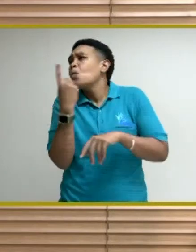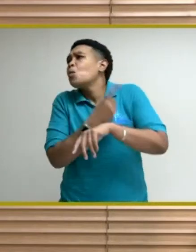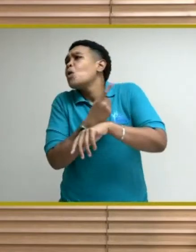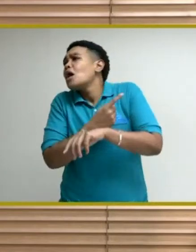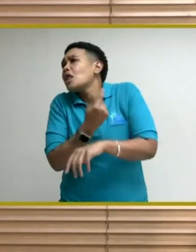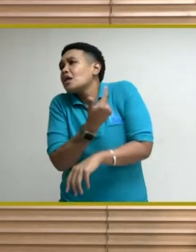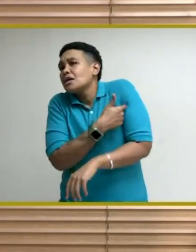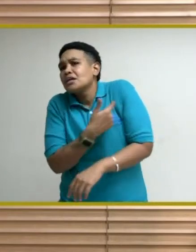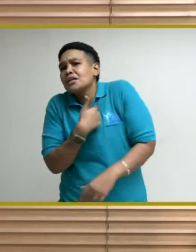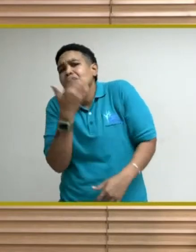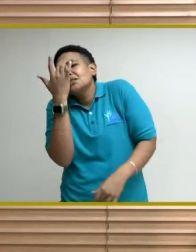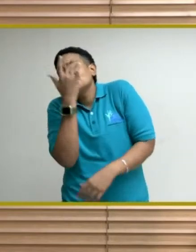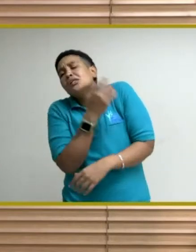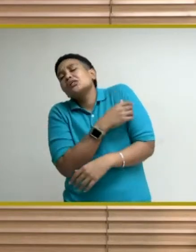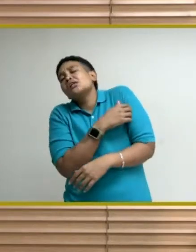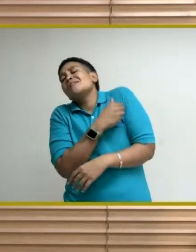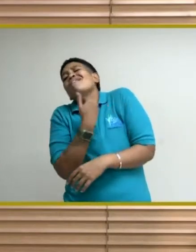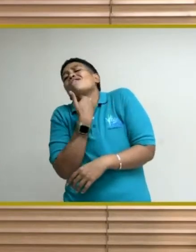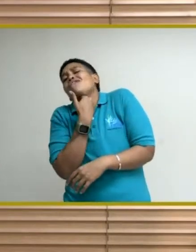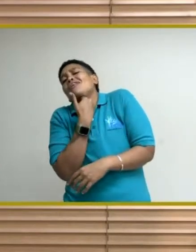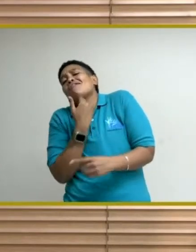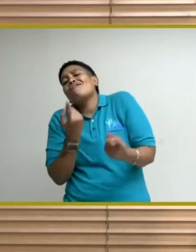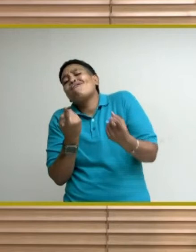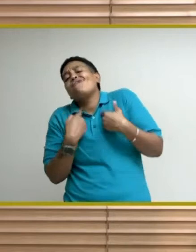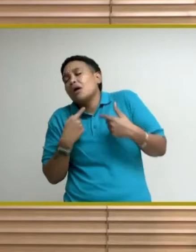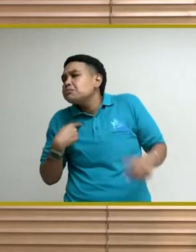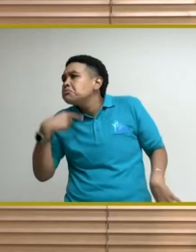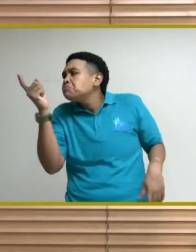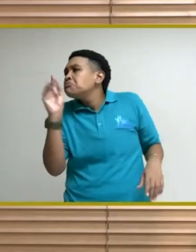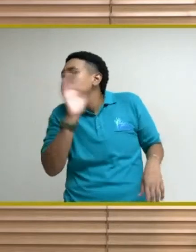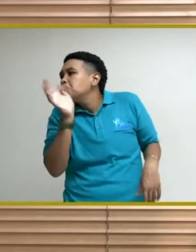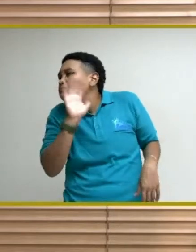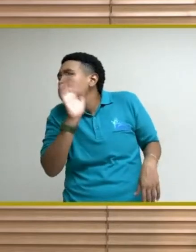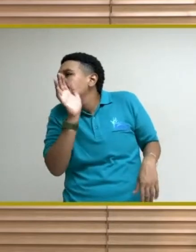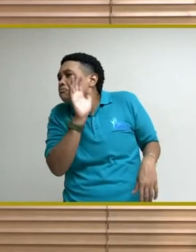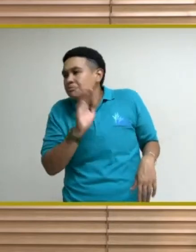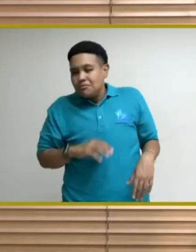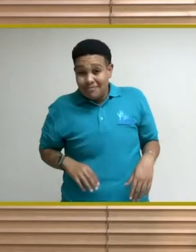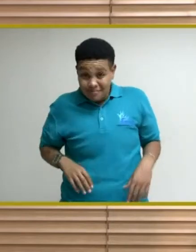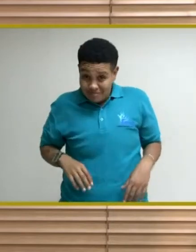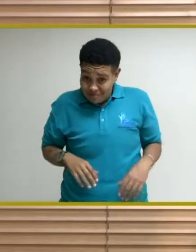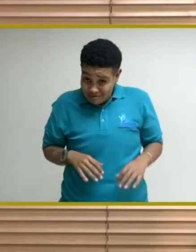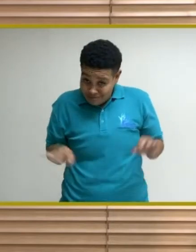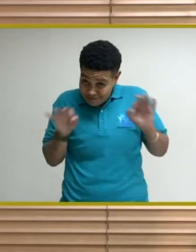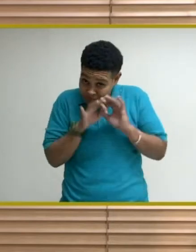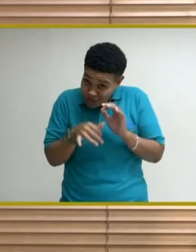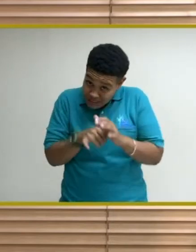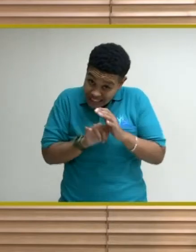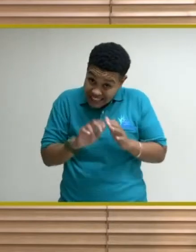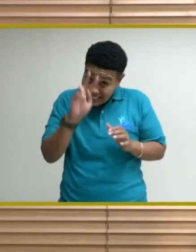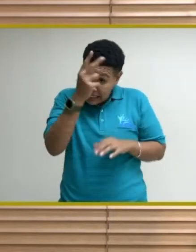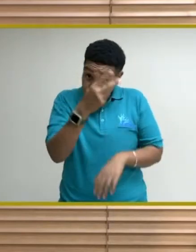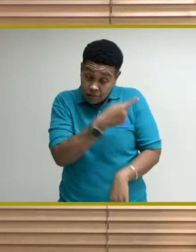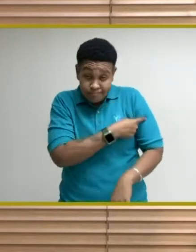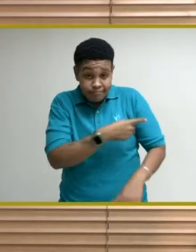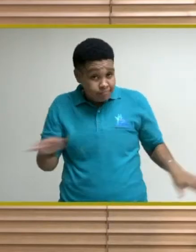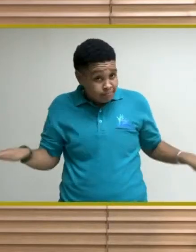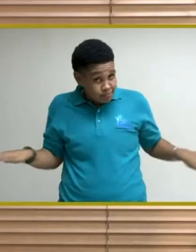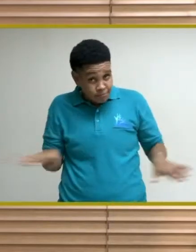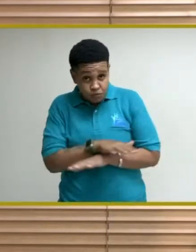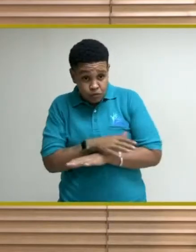afraid to take the second dose. I think it's important to stress that not taking the second dose renders